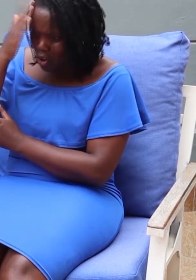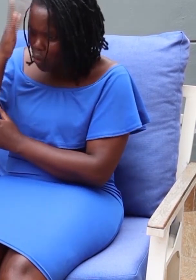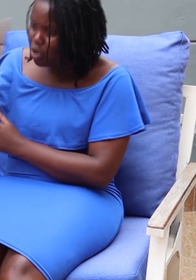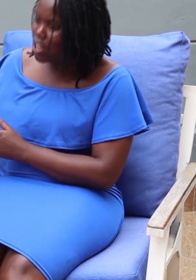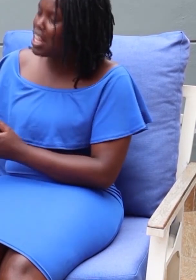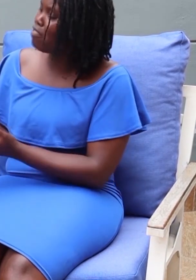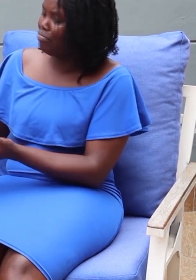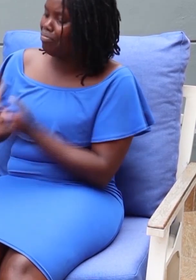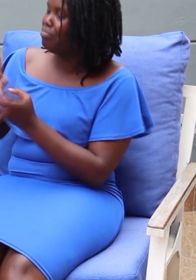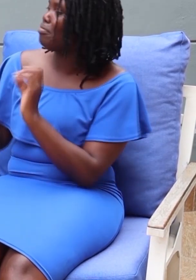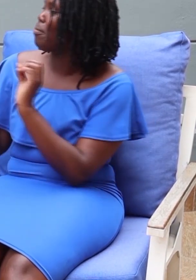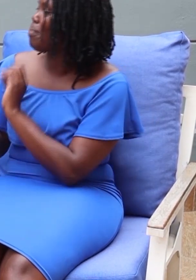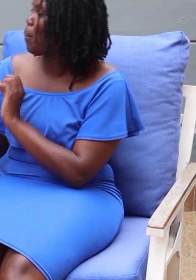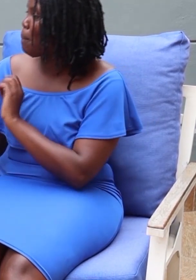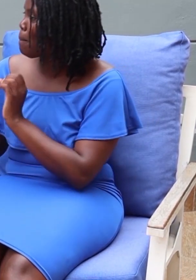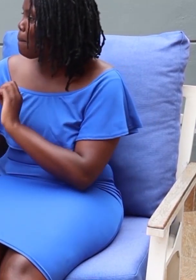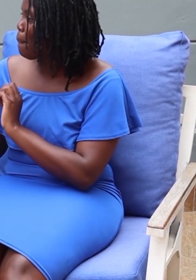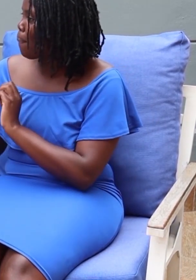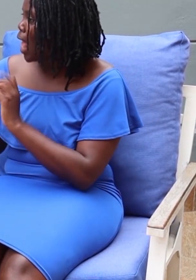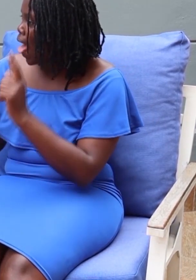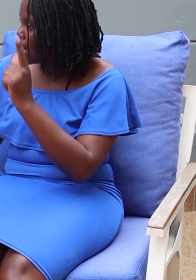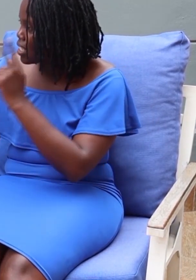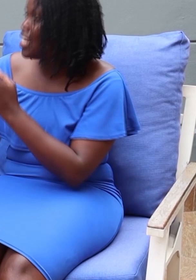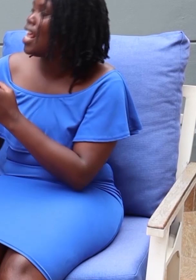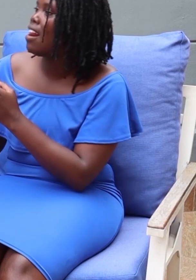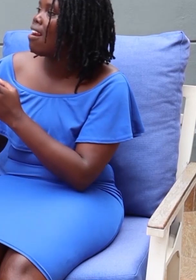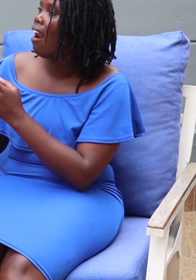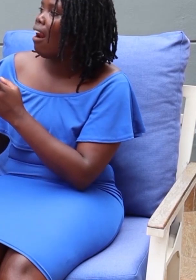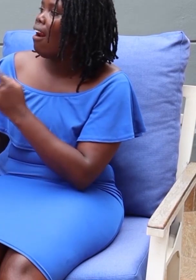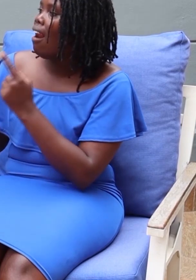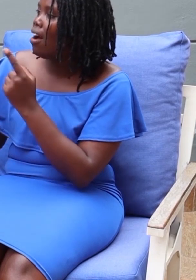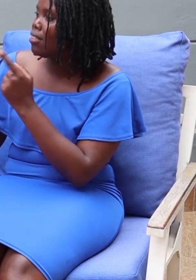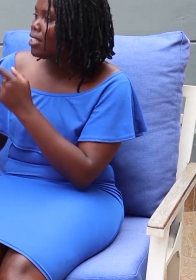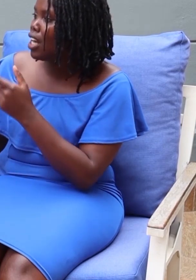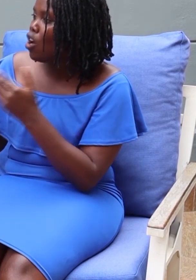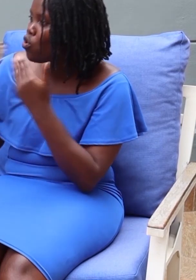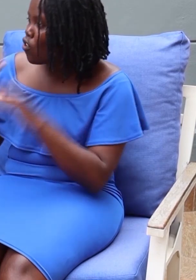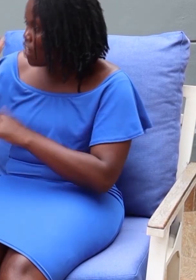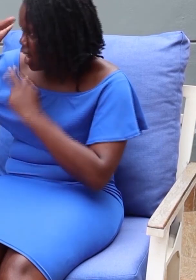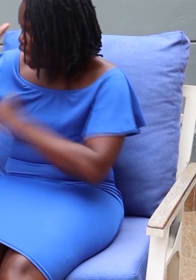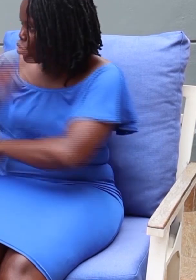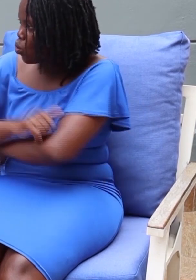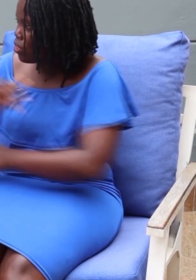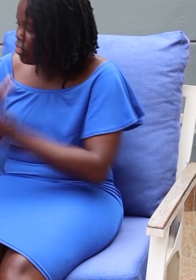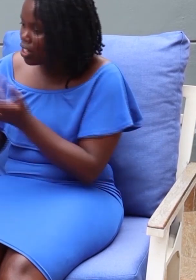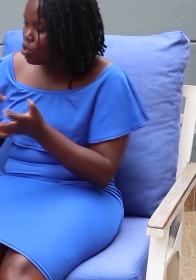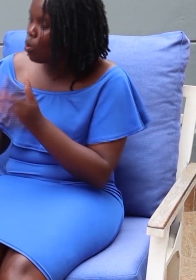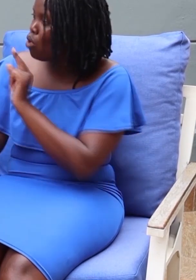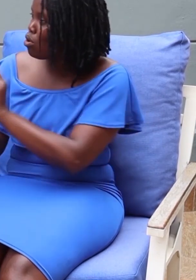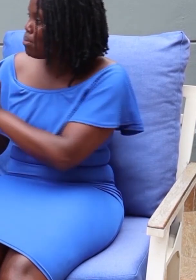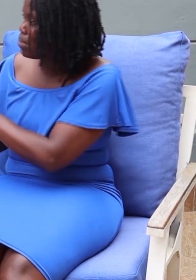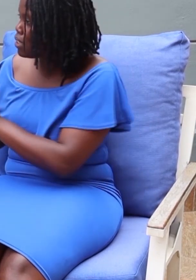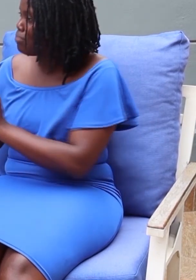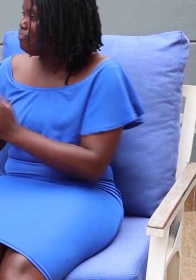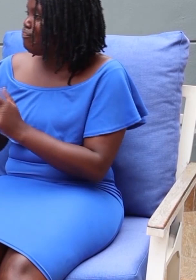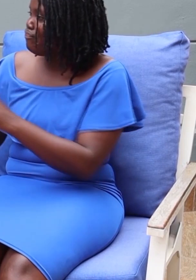you've grown up knowing that you're not special or unique in any way until you finished high school,